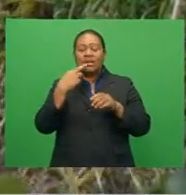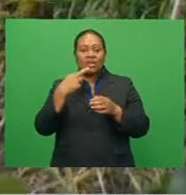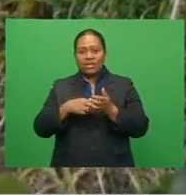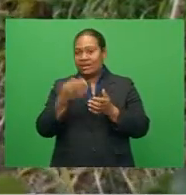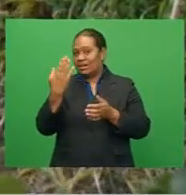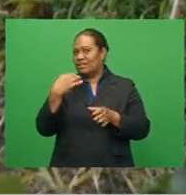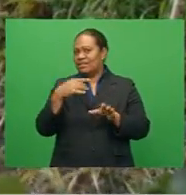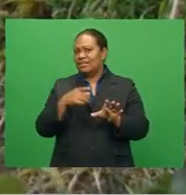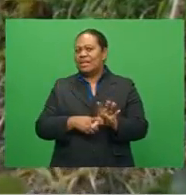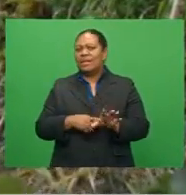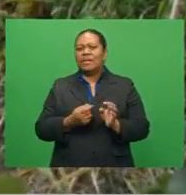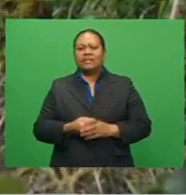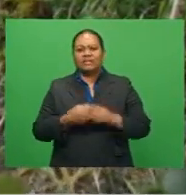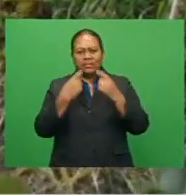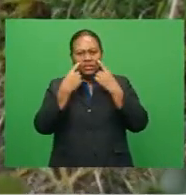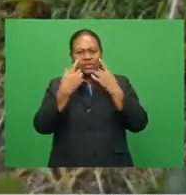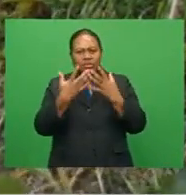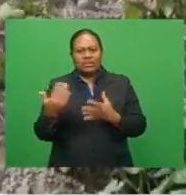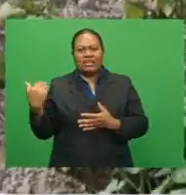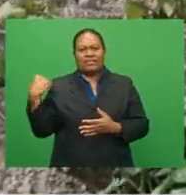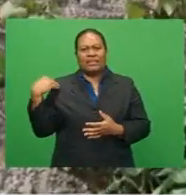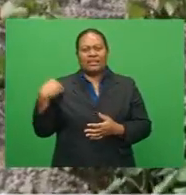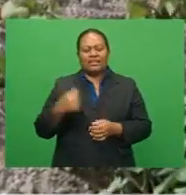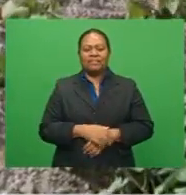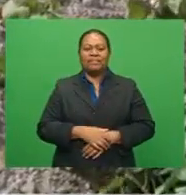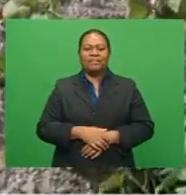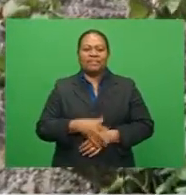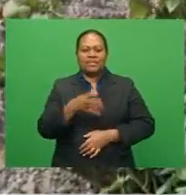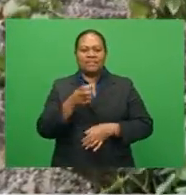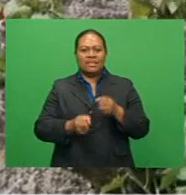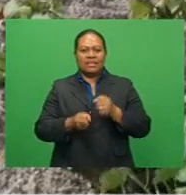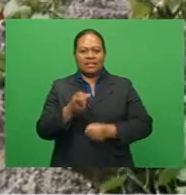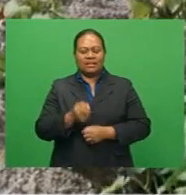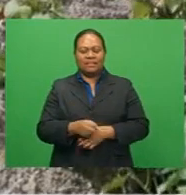to brucellosis affecting the dairy industry.